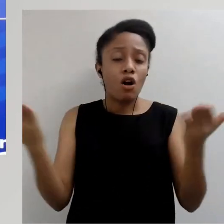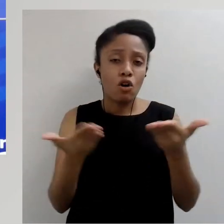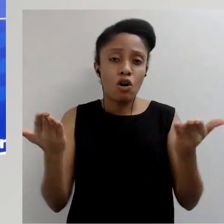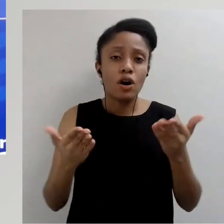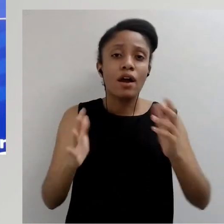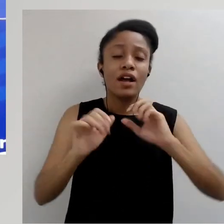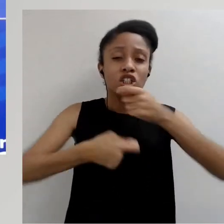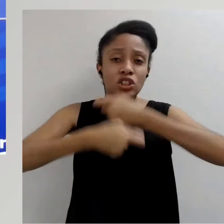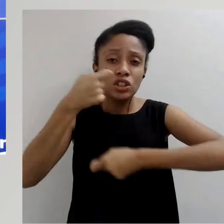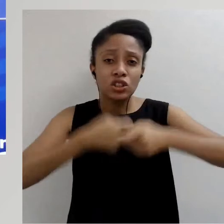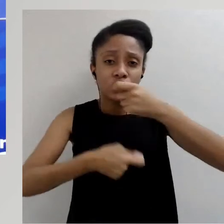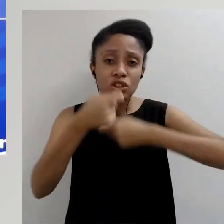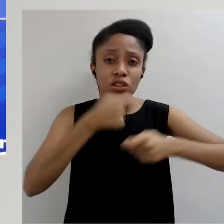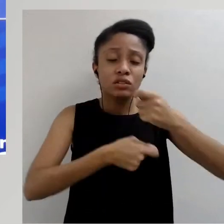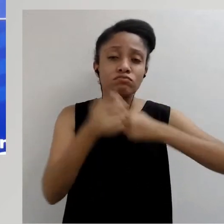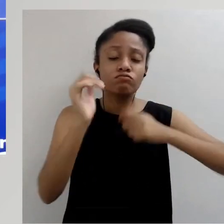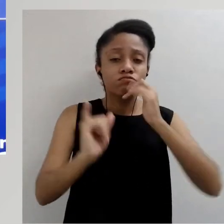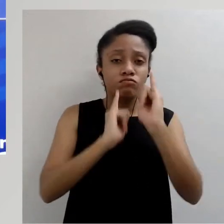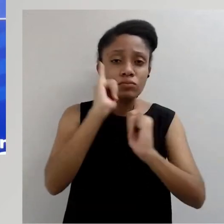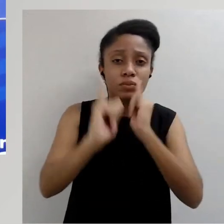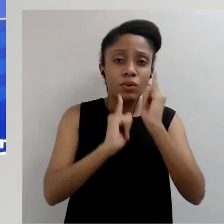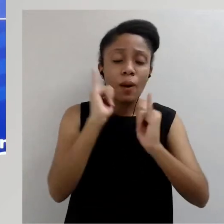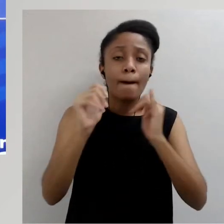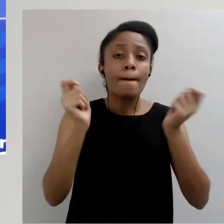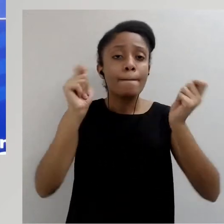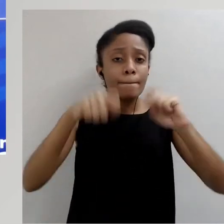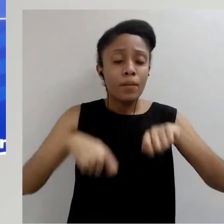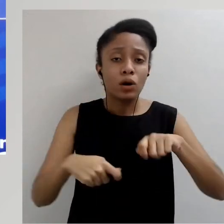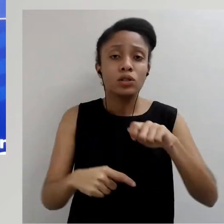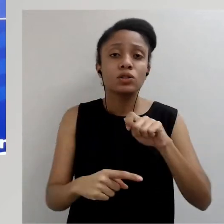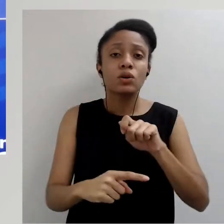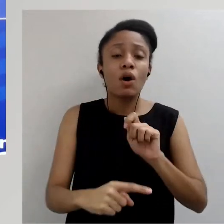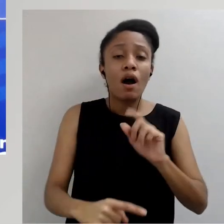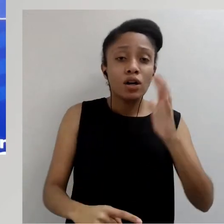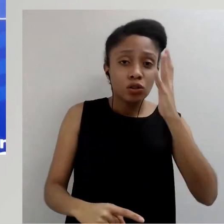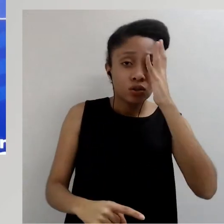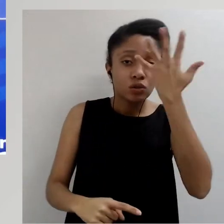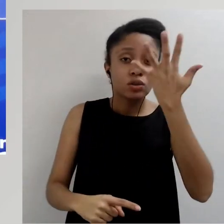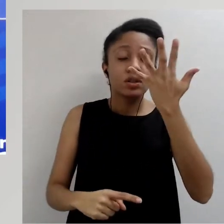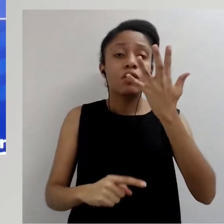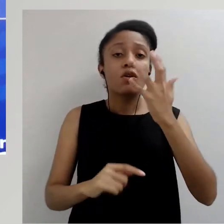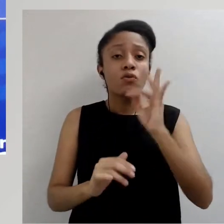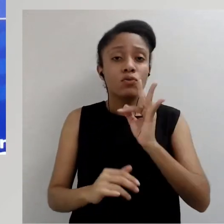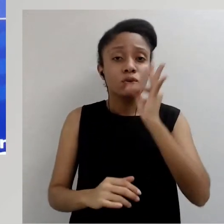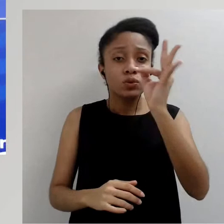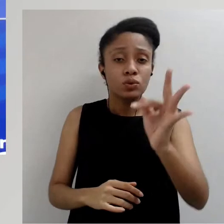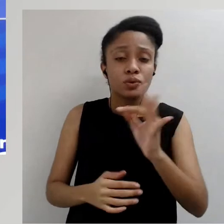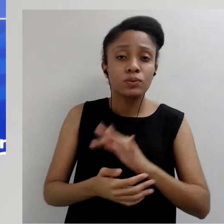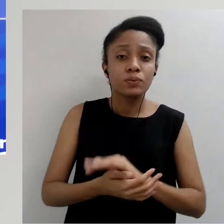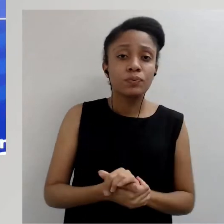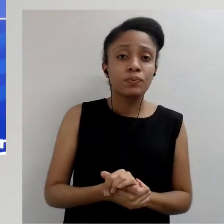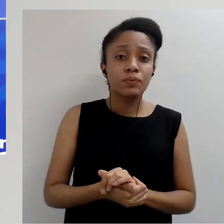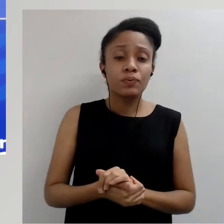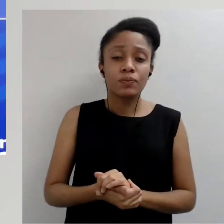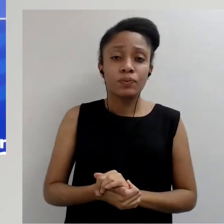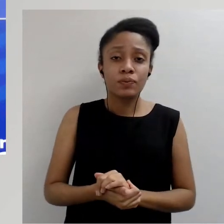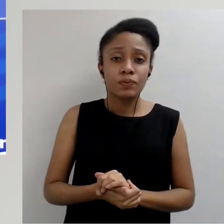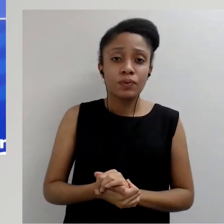a management system for this data that can help us